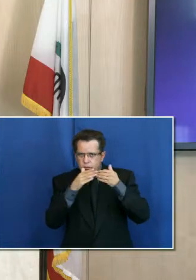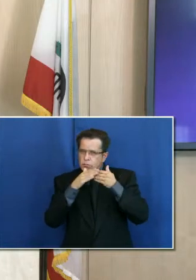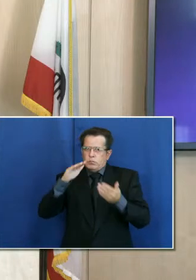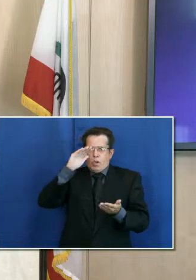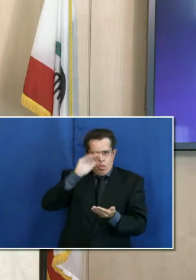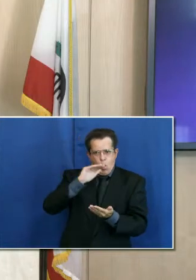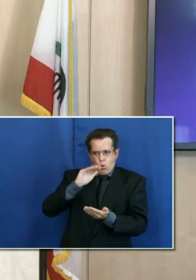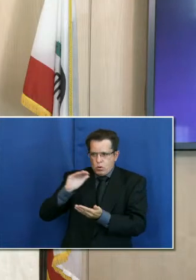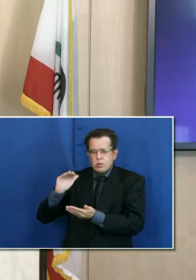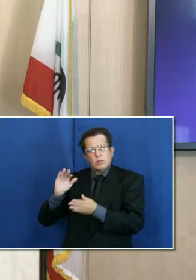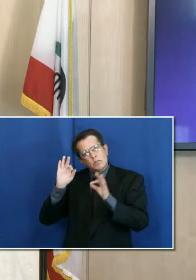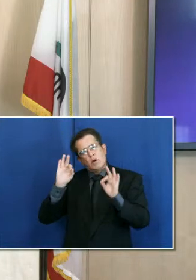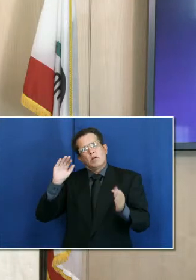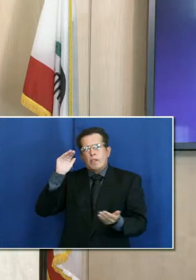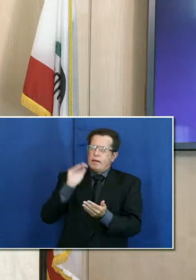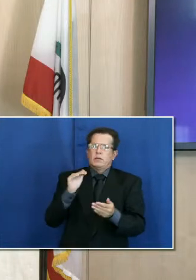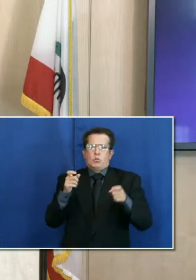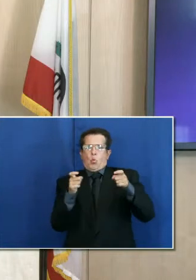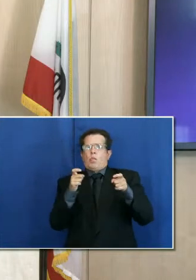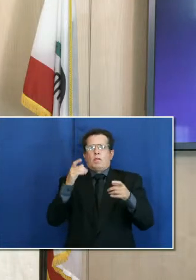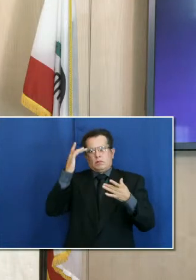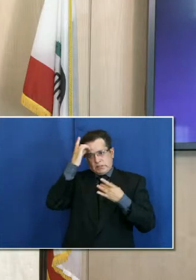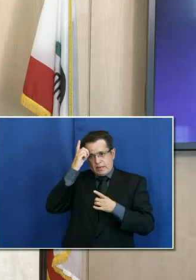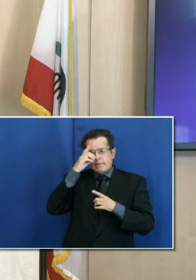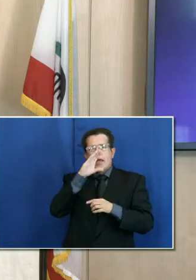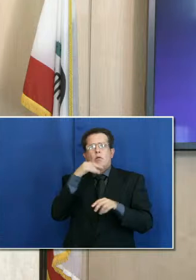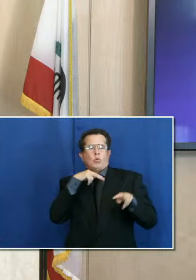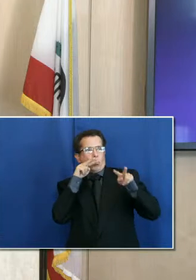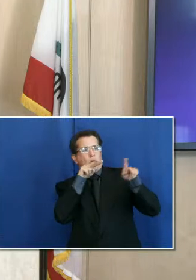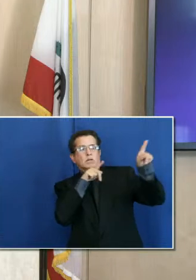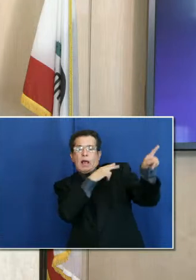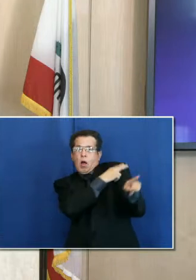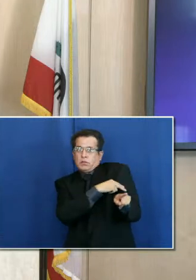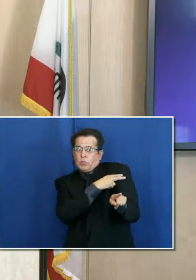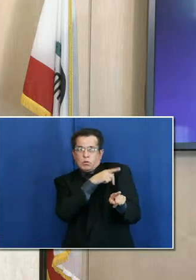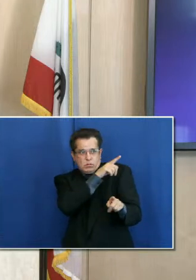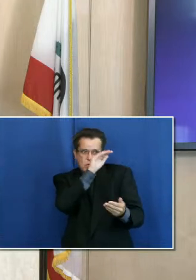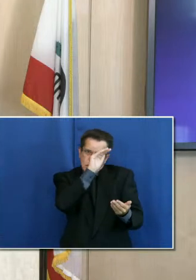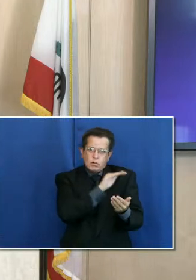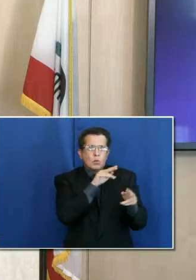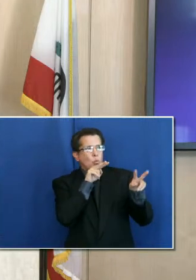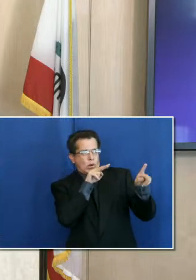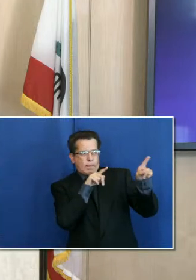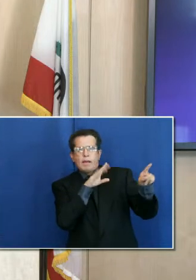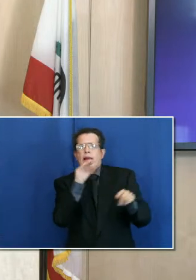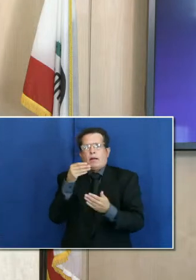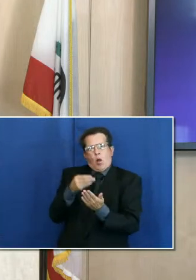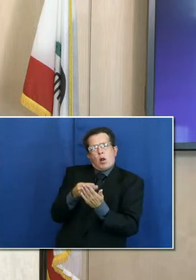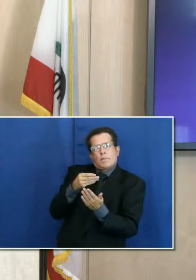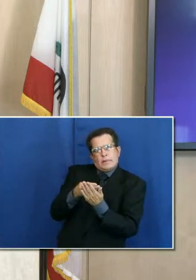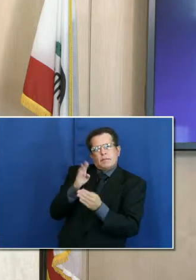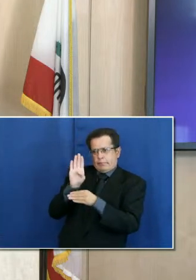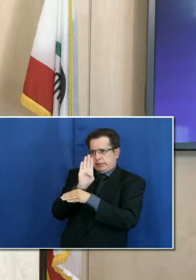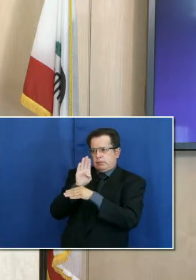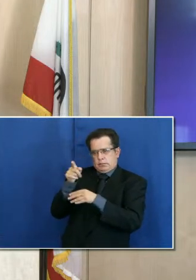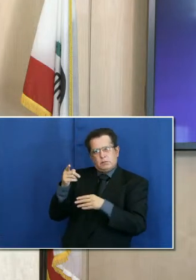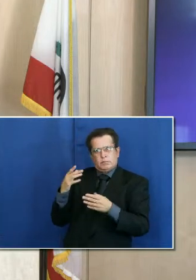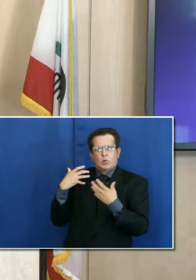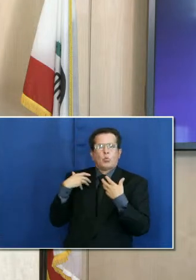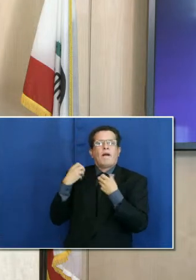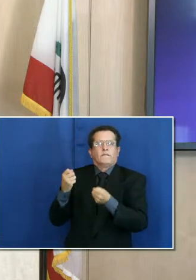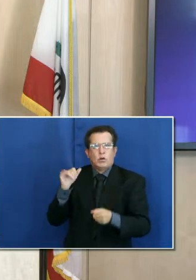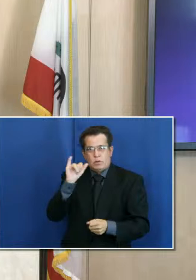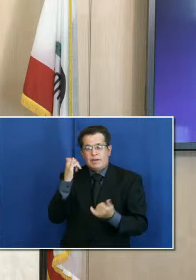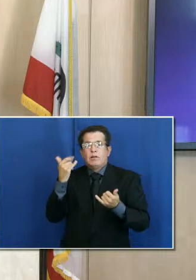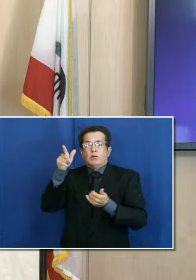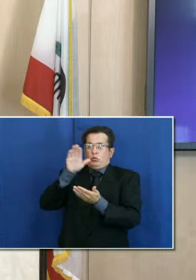situation and that we act responsibly, again, not only for our healthcare system, but for our economy. We are also coming upon a period of time where schools are going to begin